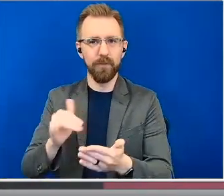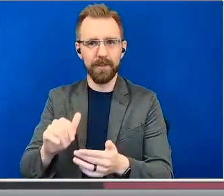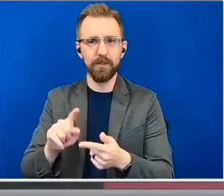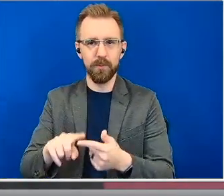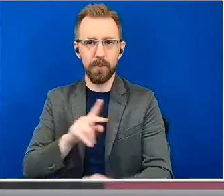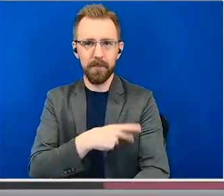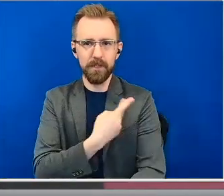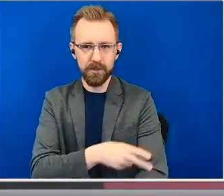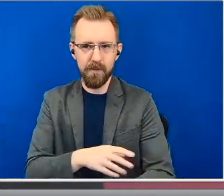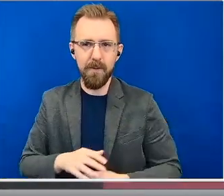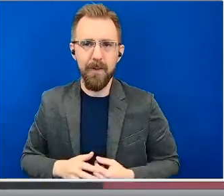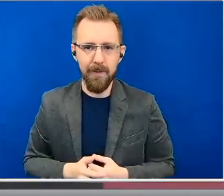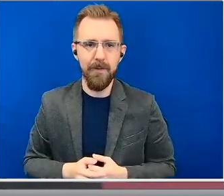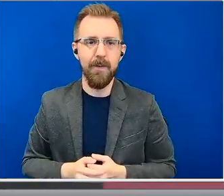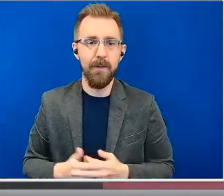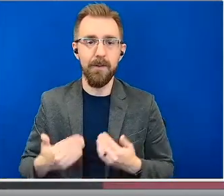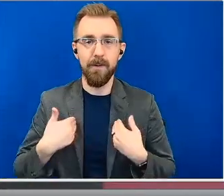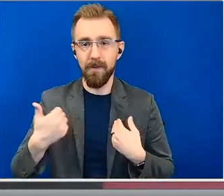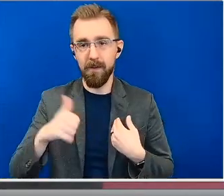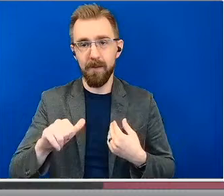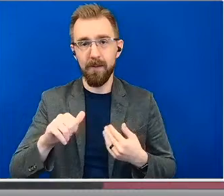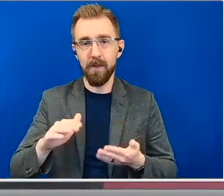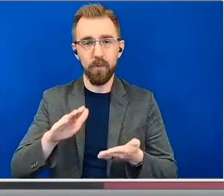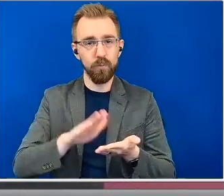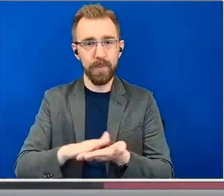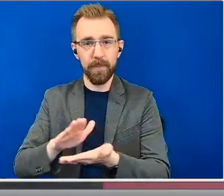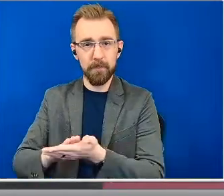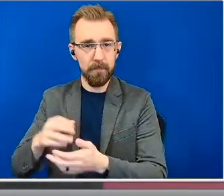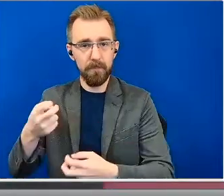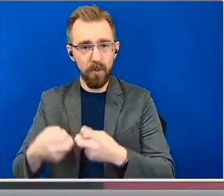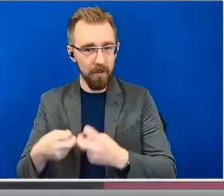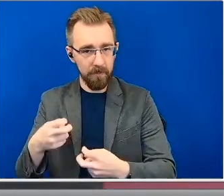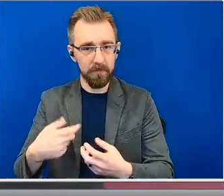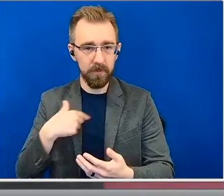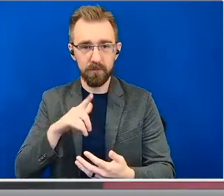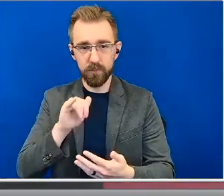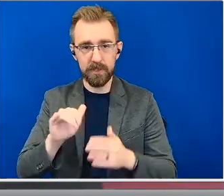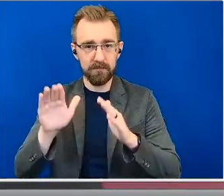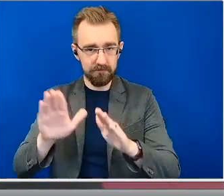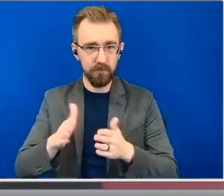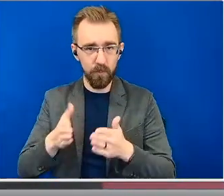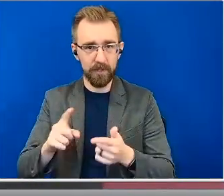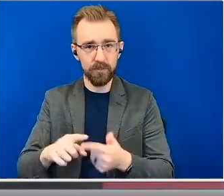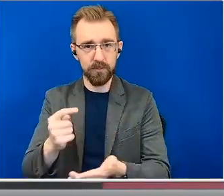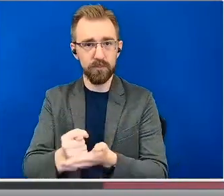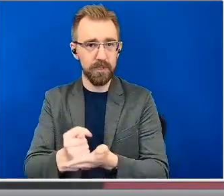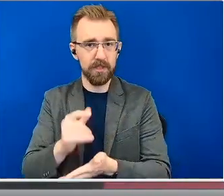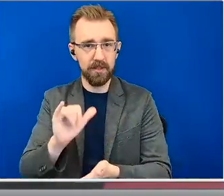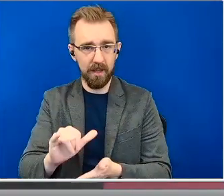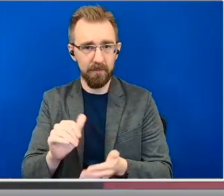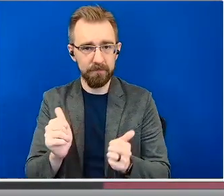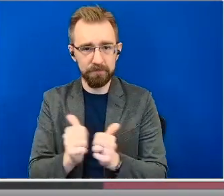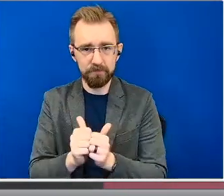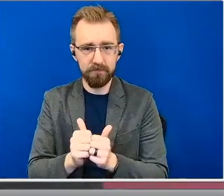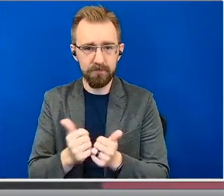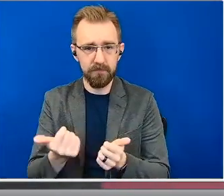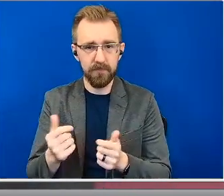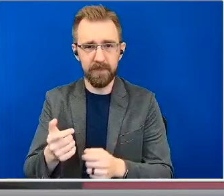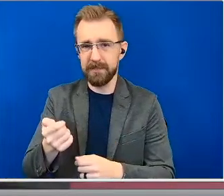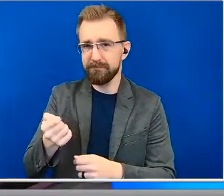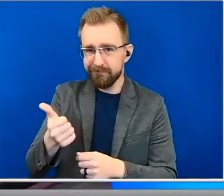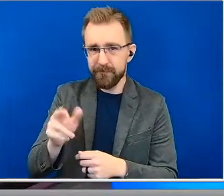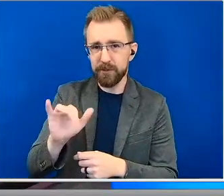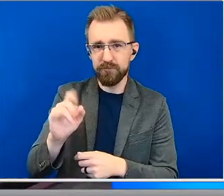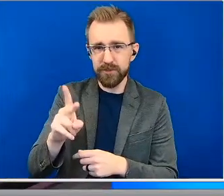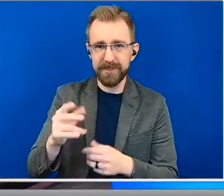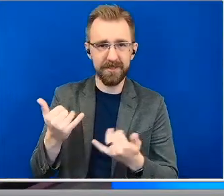have any rhythm problem, I mean, we have really excellent ways of treating it with very minimal risk at this point.